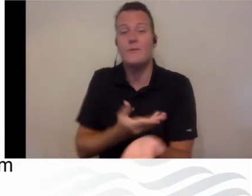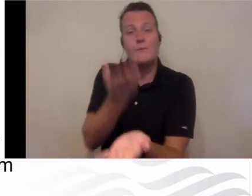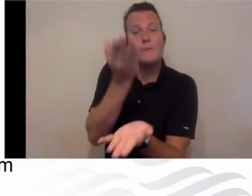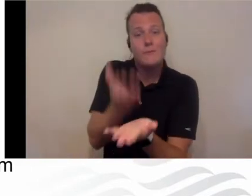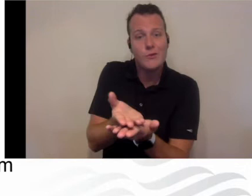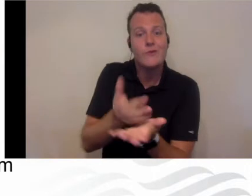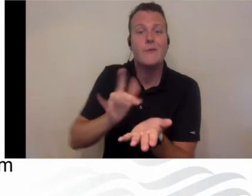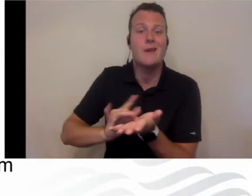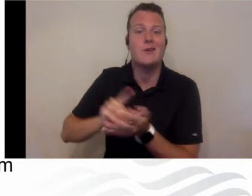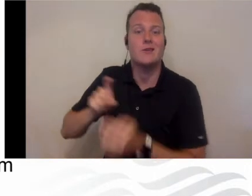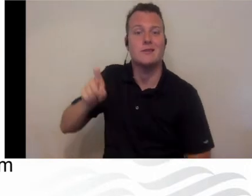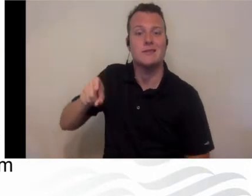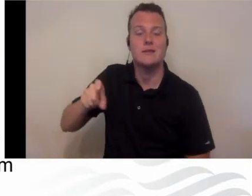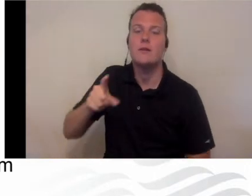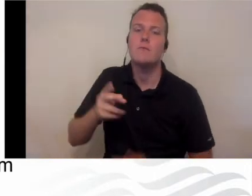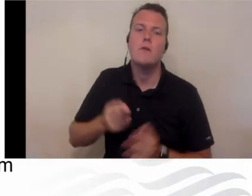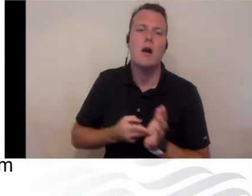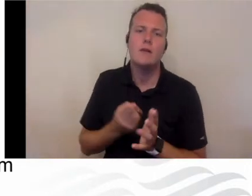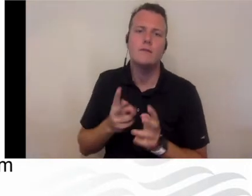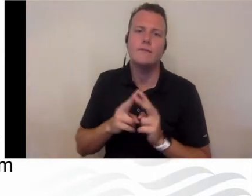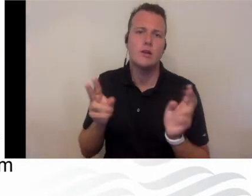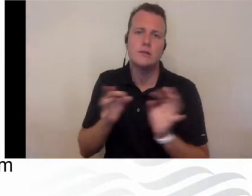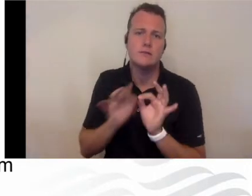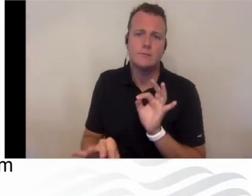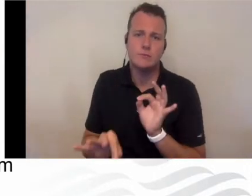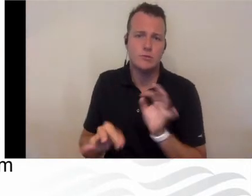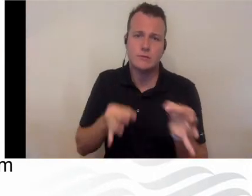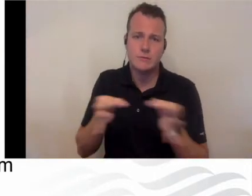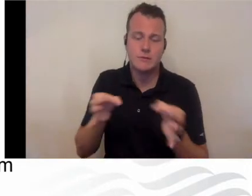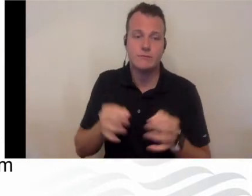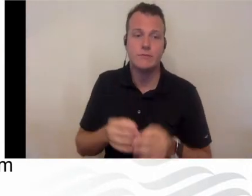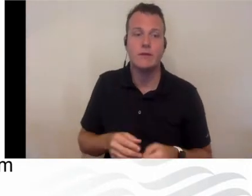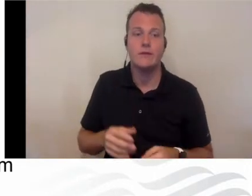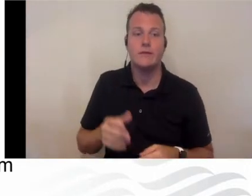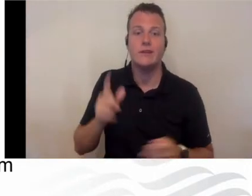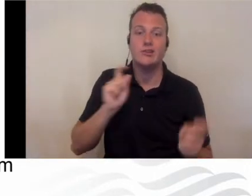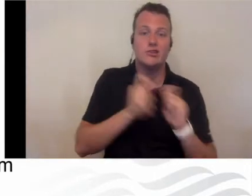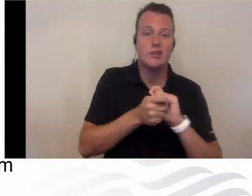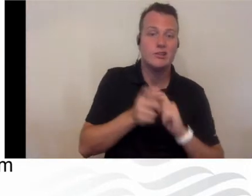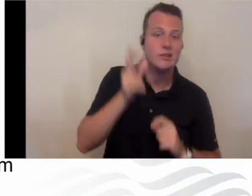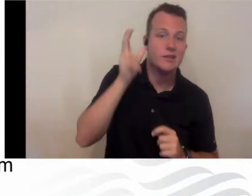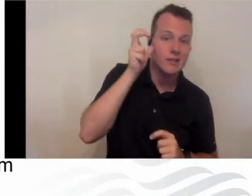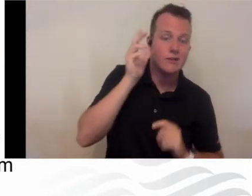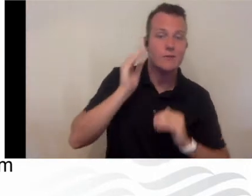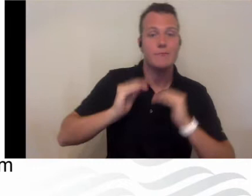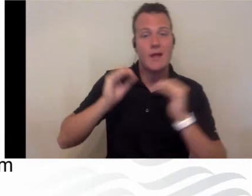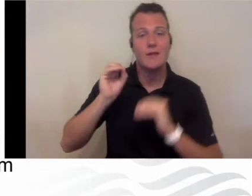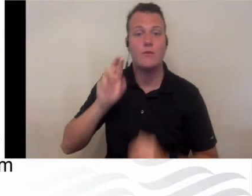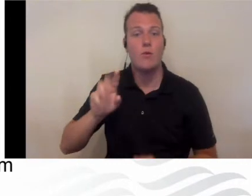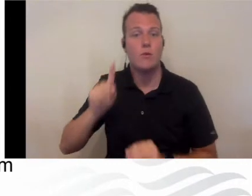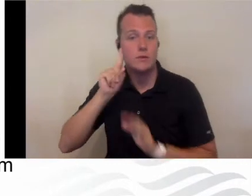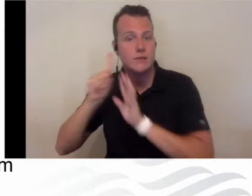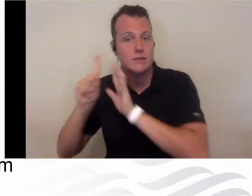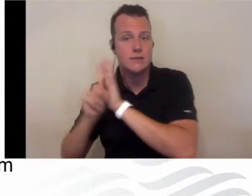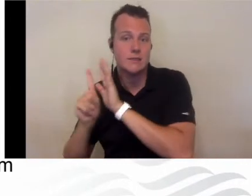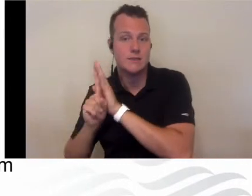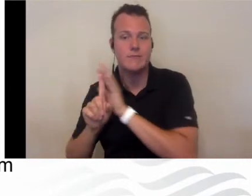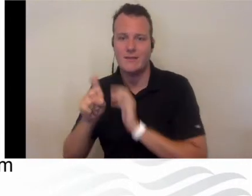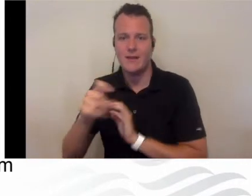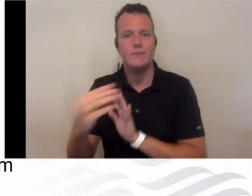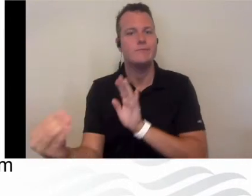which generally, a very simple explanation, is a change in hearing balance and or tinnitus. That needs to go in